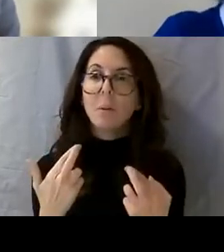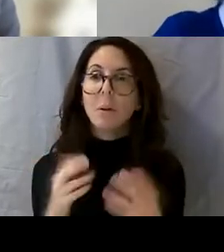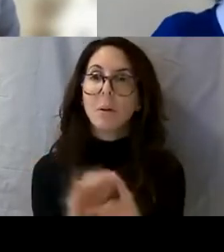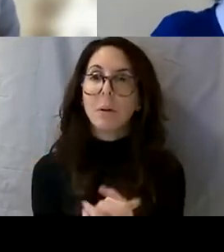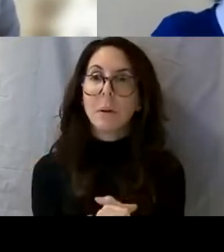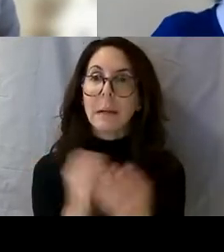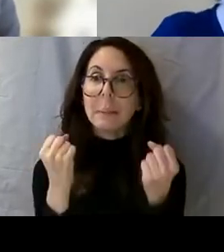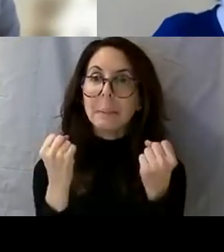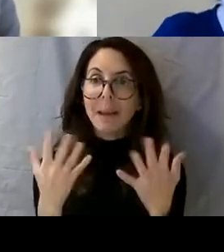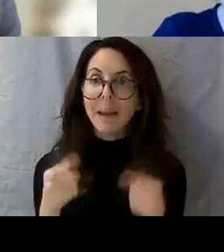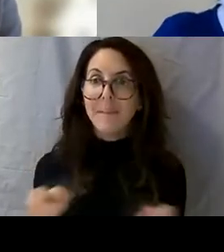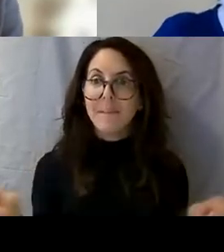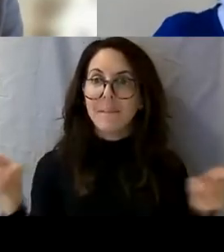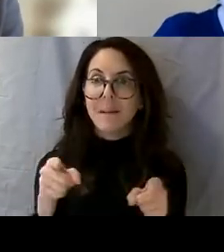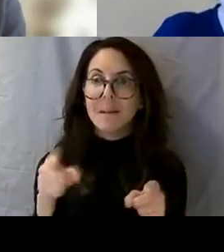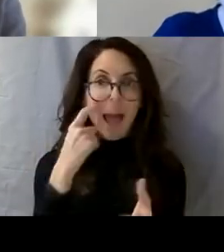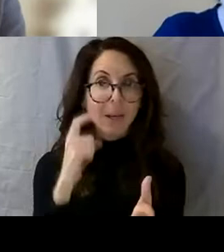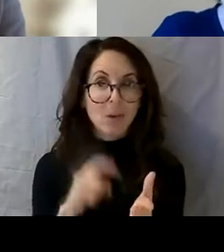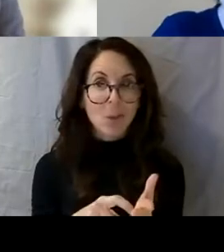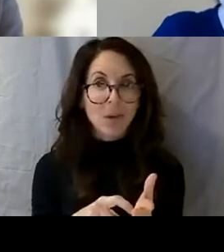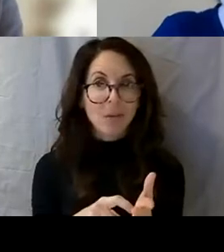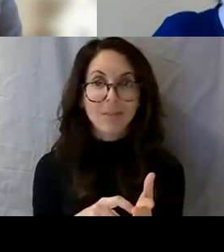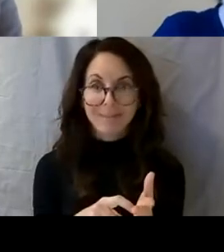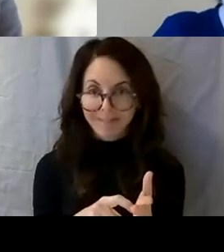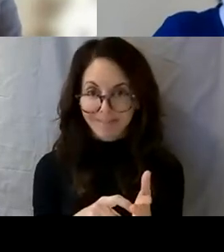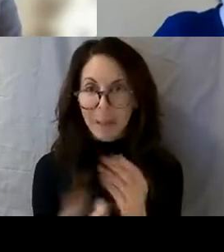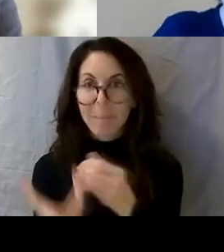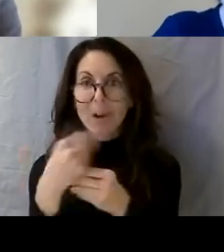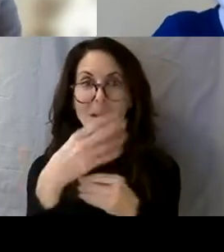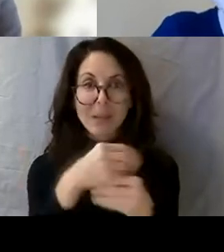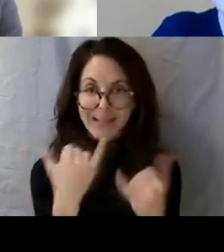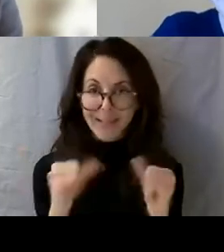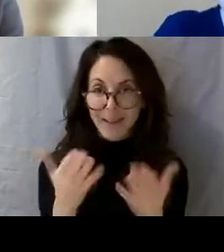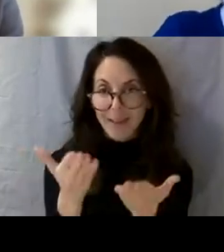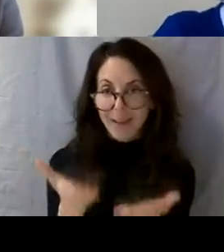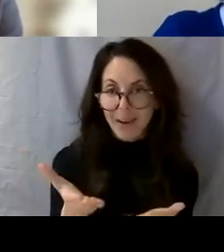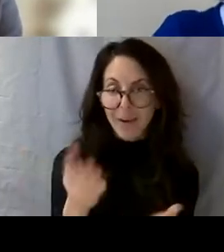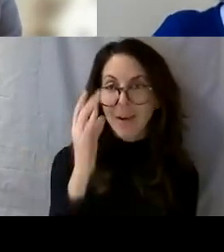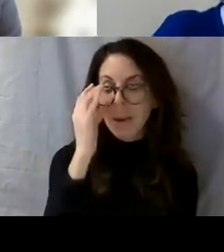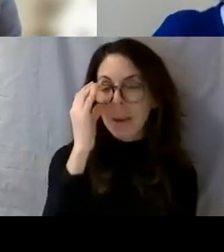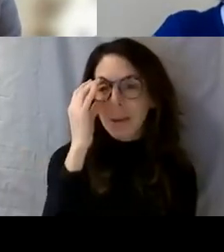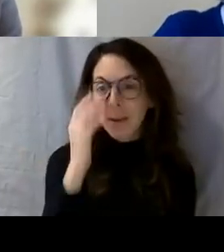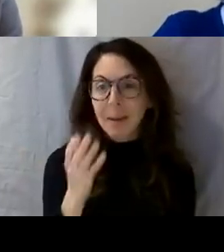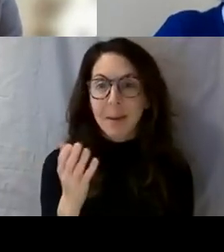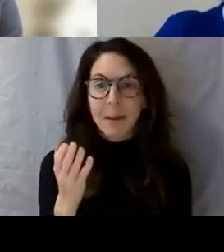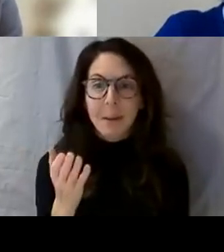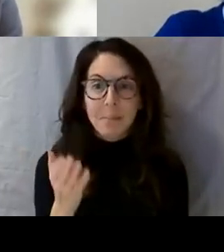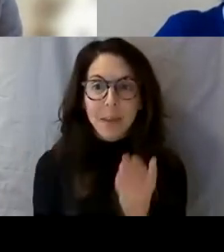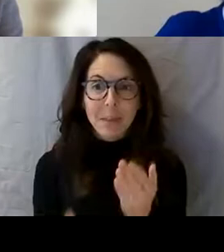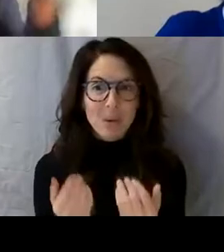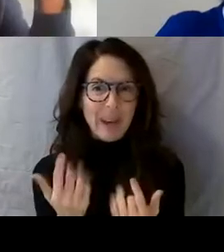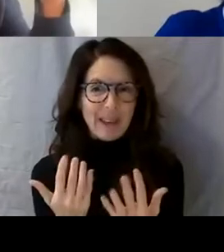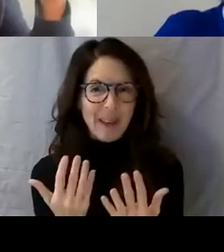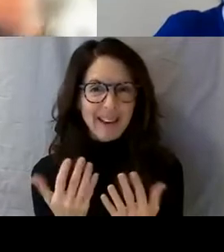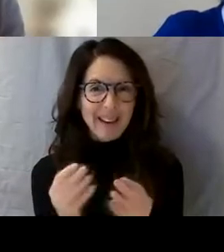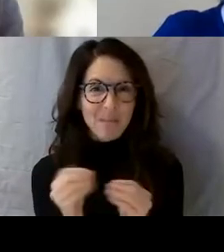us, I see that our participants are there, and I think that if we can maybe extend for another 15